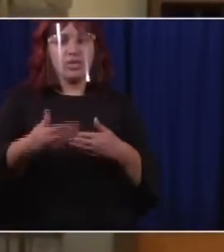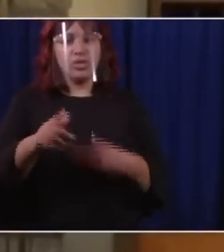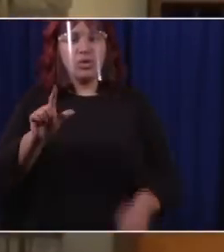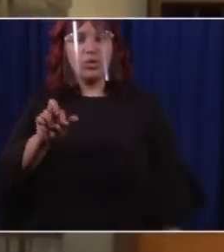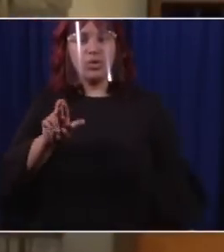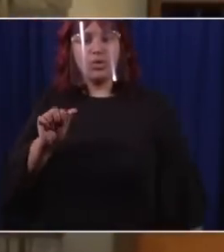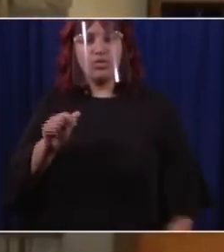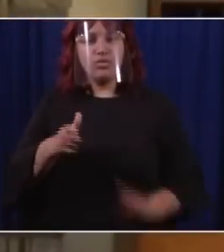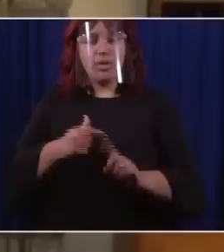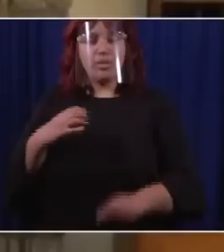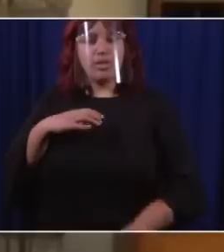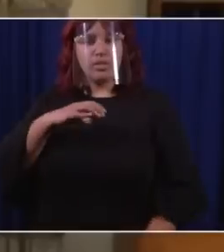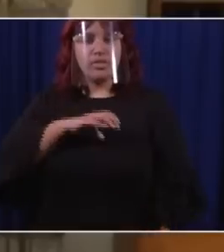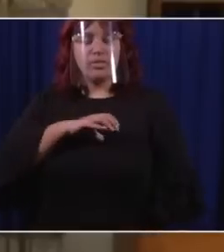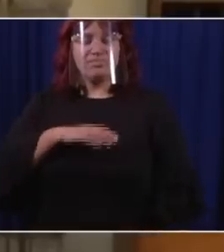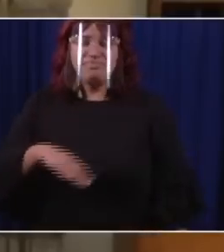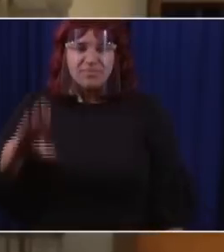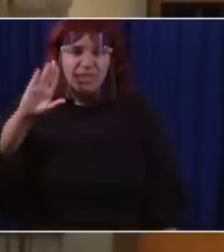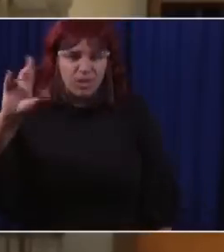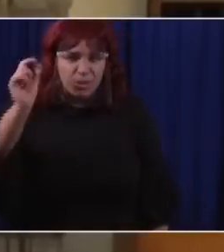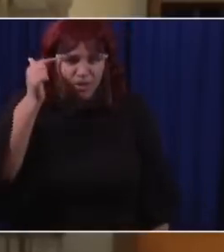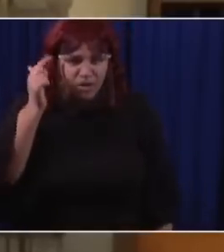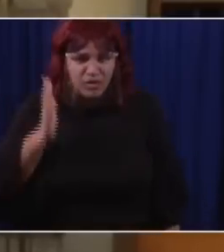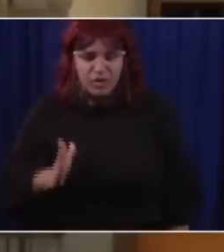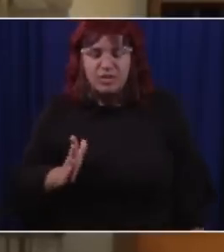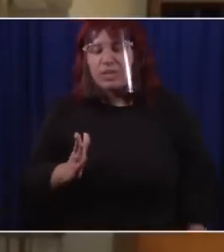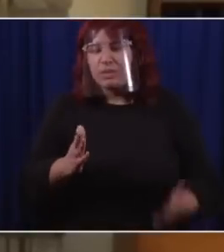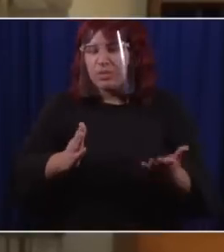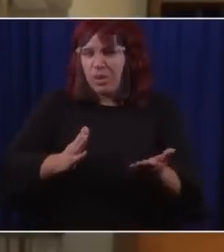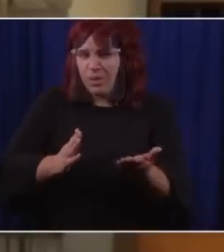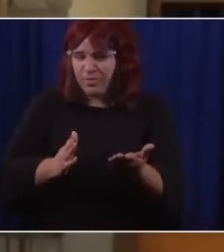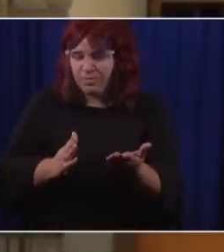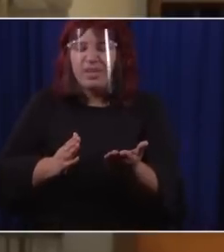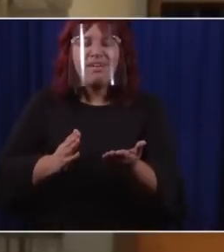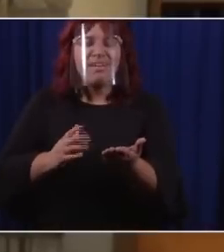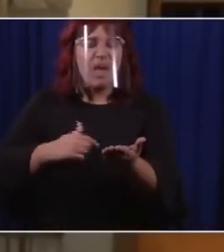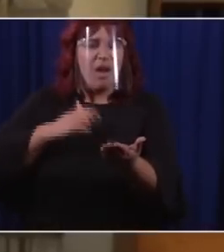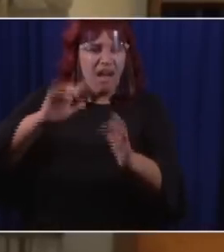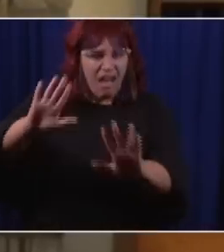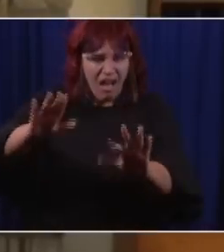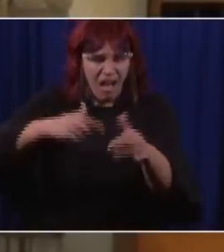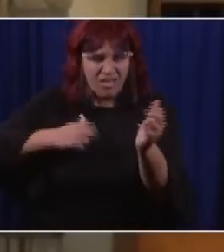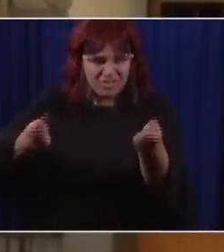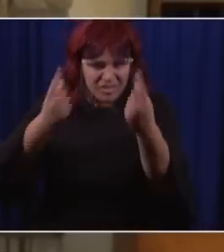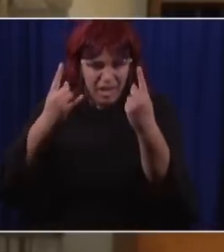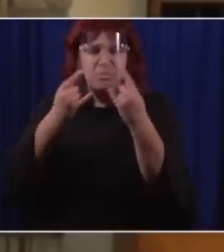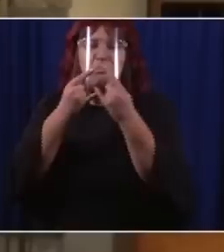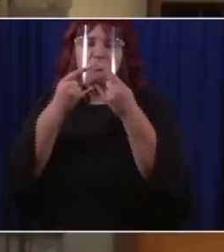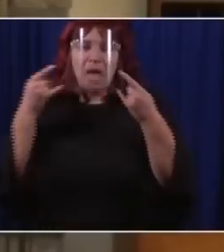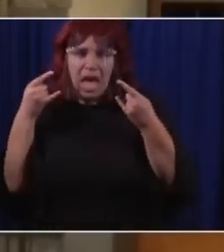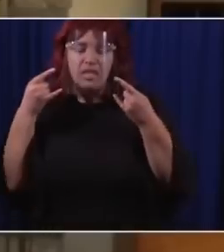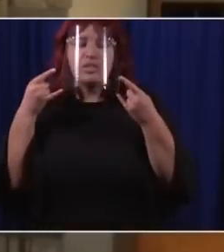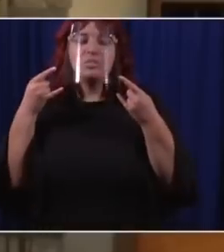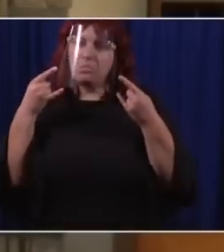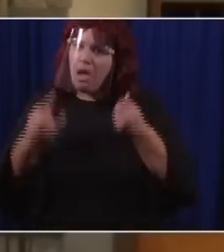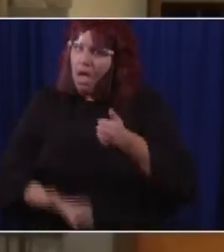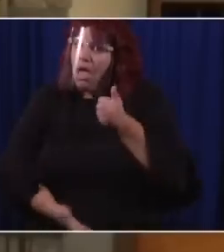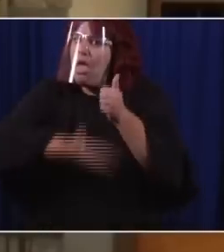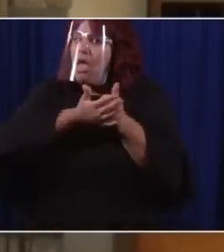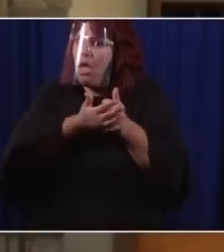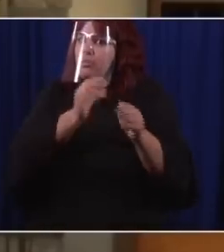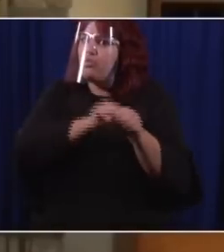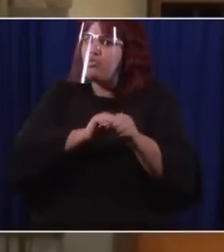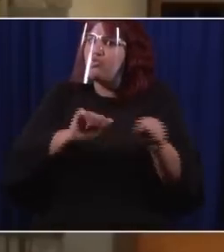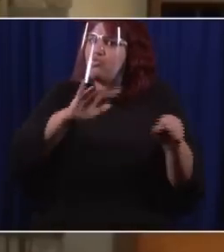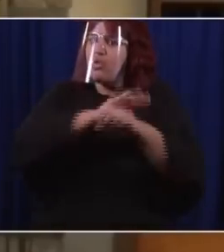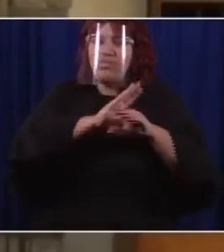Thanks so much. I'm just expanding on another question. I understand that you're saying that masks work. The power isn't in